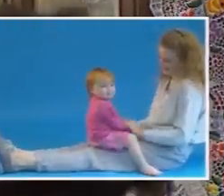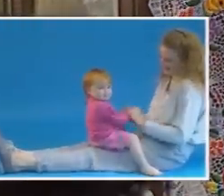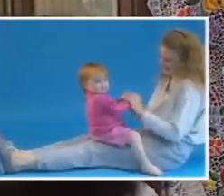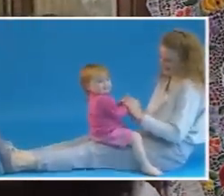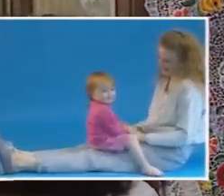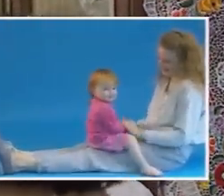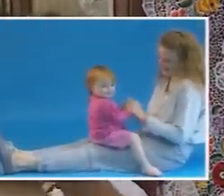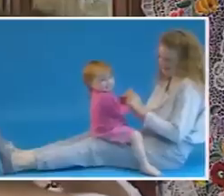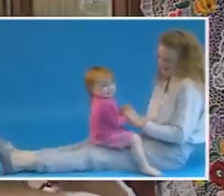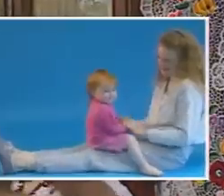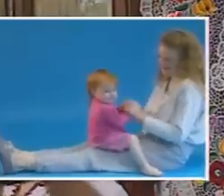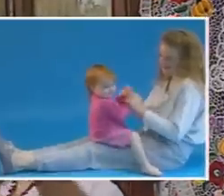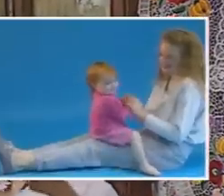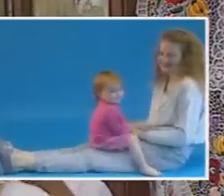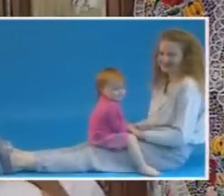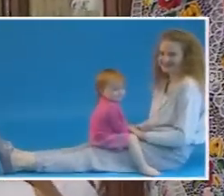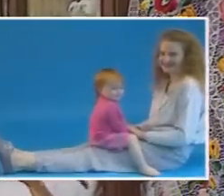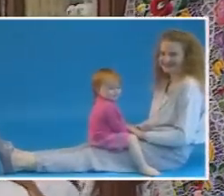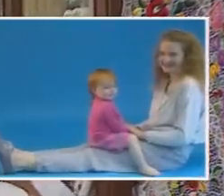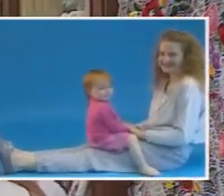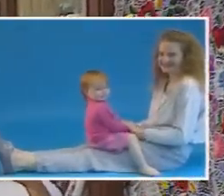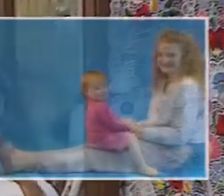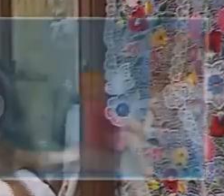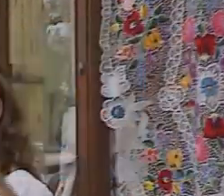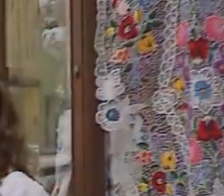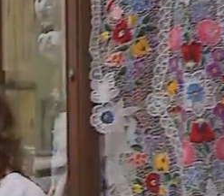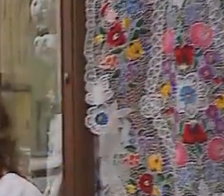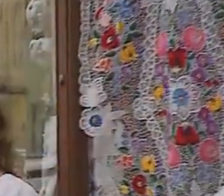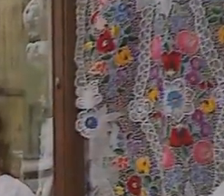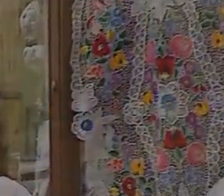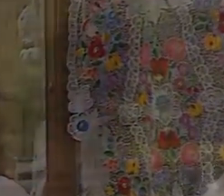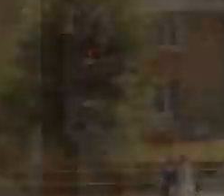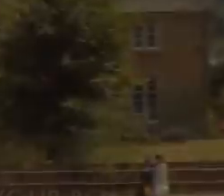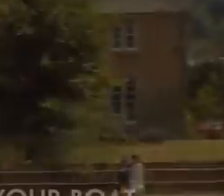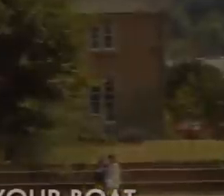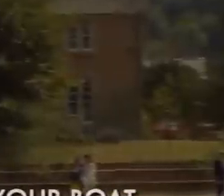hog. Home again, joggity jog.